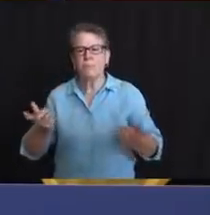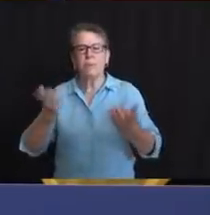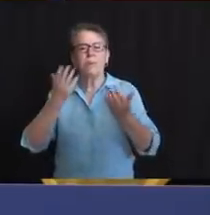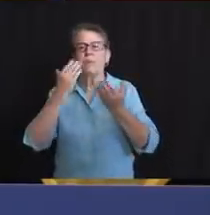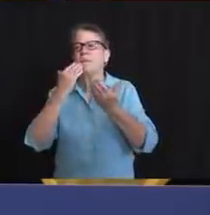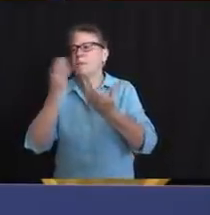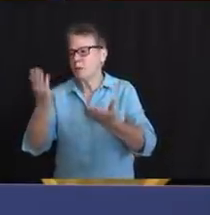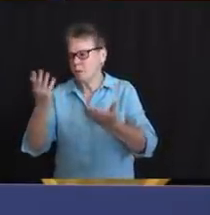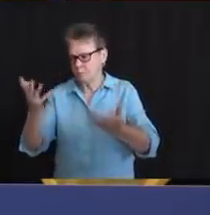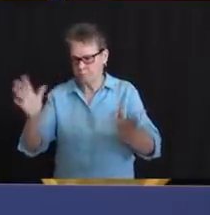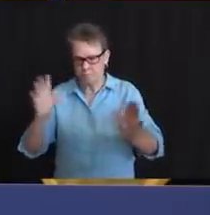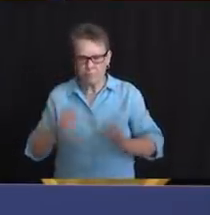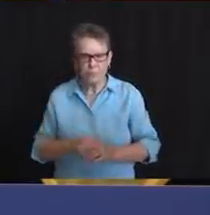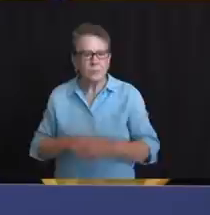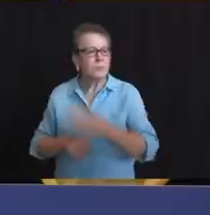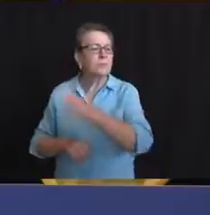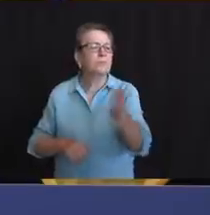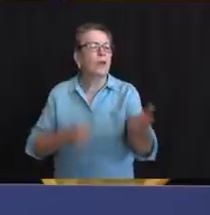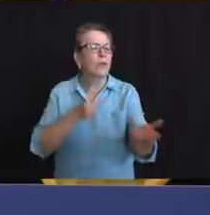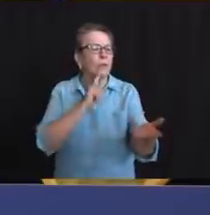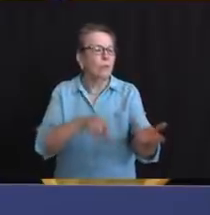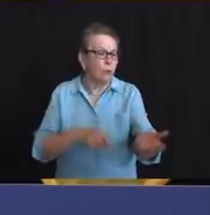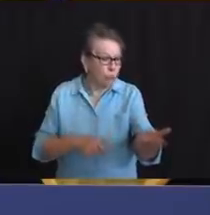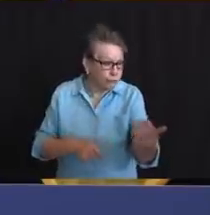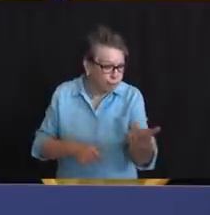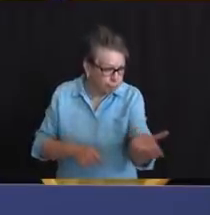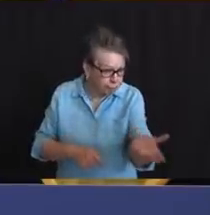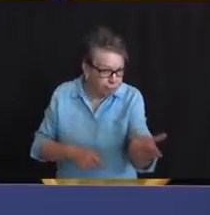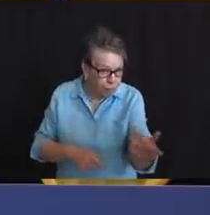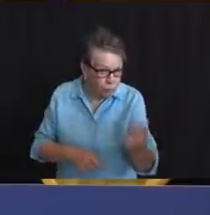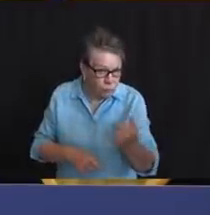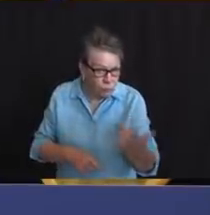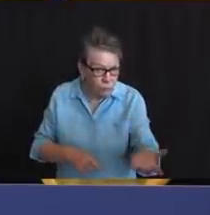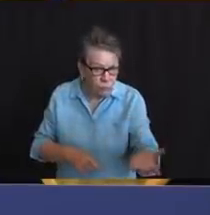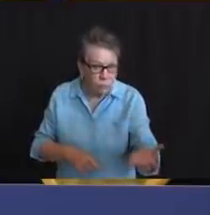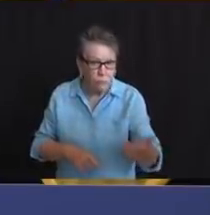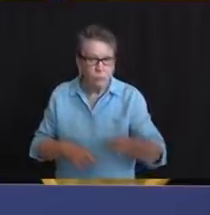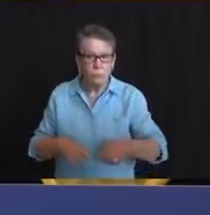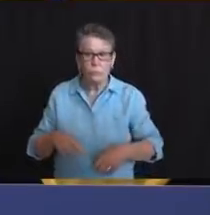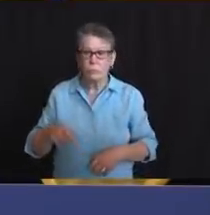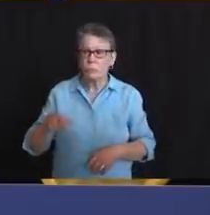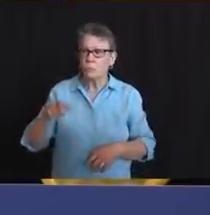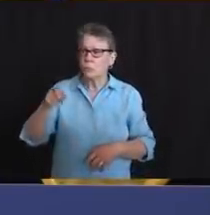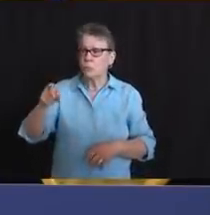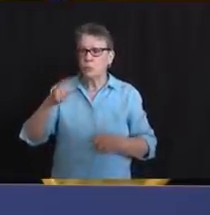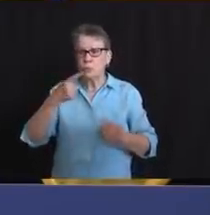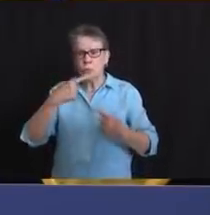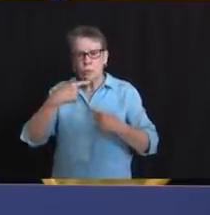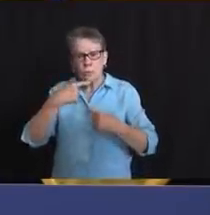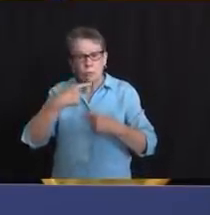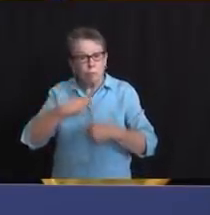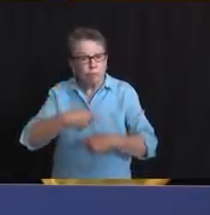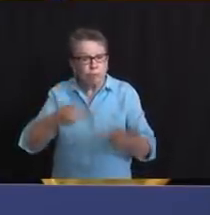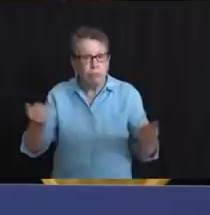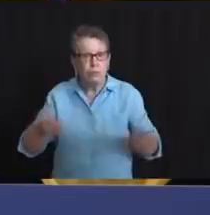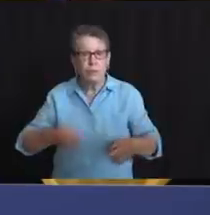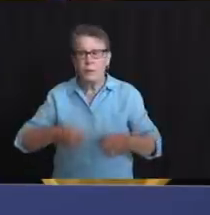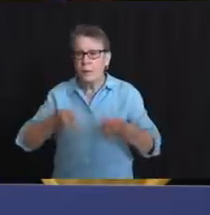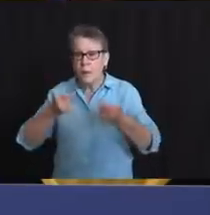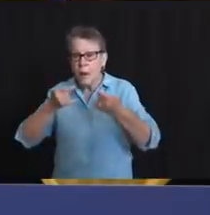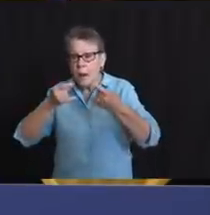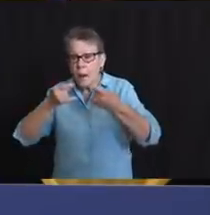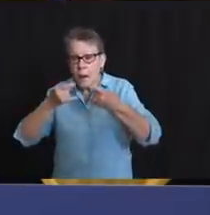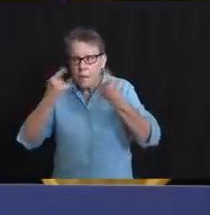Daniel. Good to see you. So in making today's announcement, do you have any concerns that unvaccinated residents will still stop